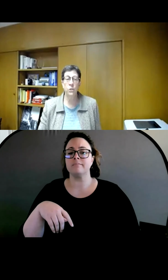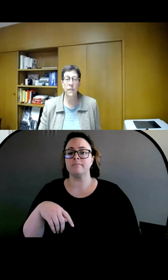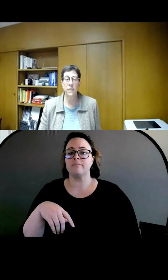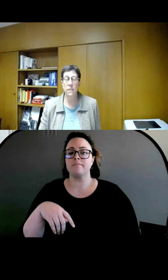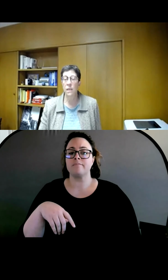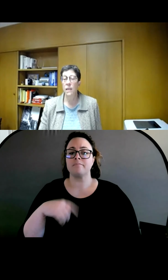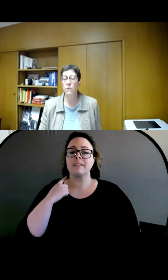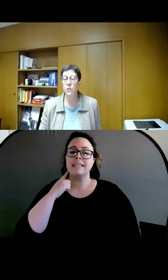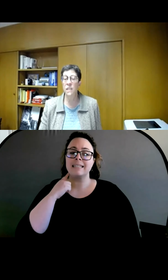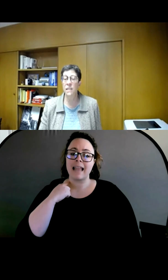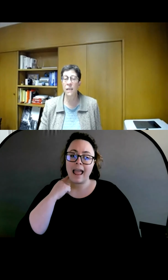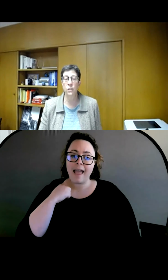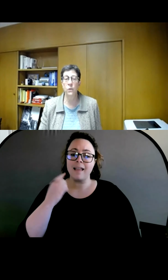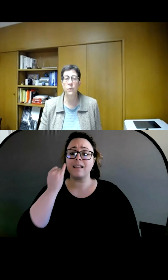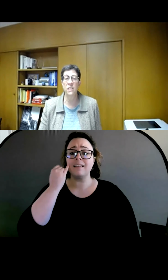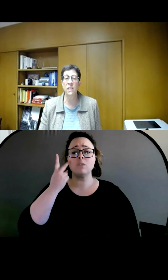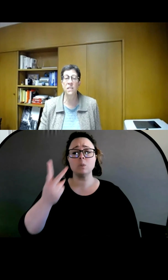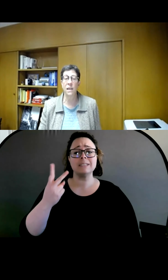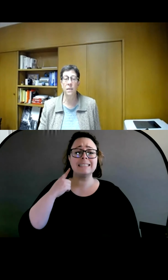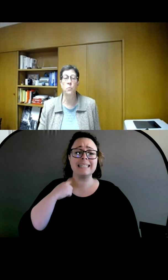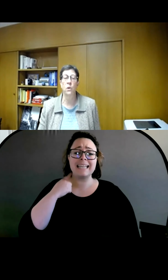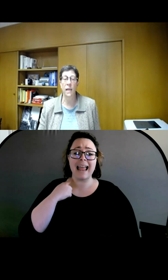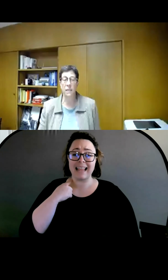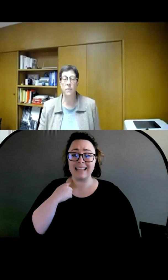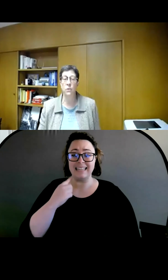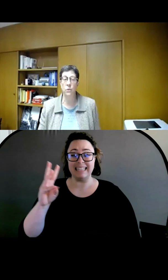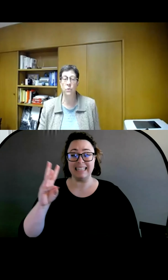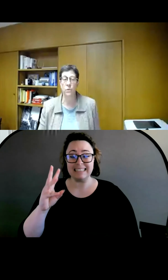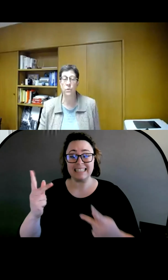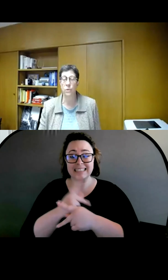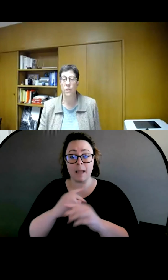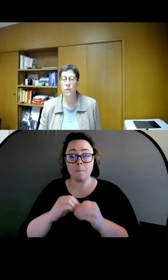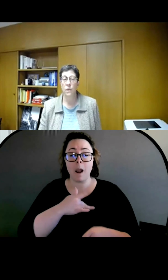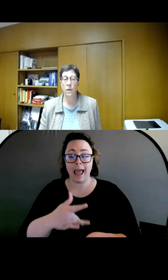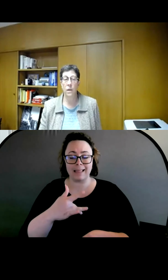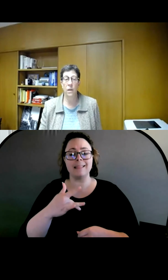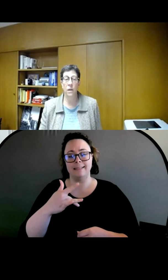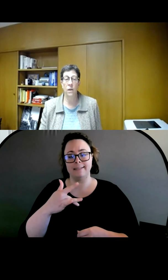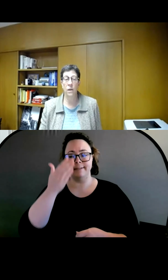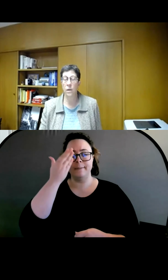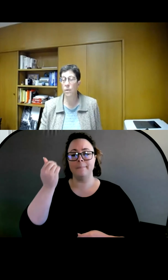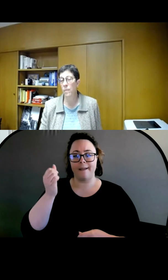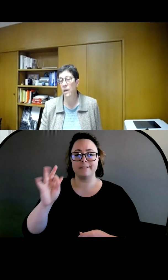Neck injuries, if you see a neck injury, it was 6 times more likely to be due to